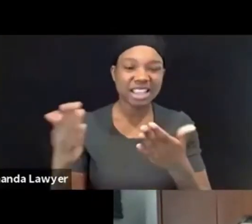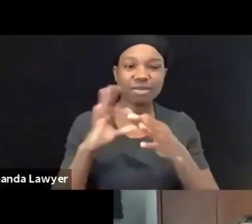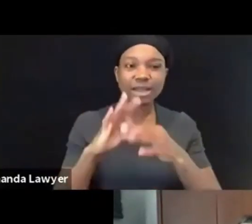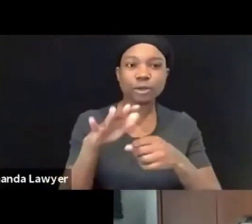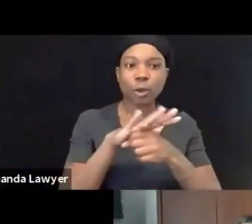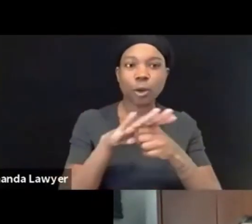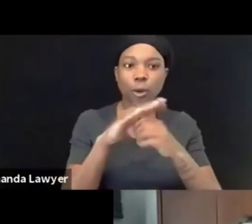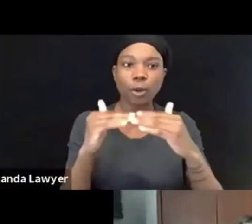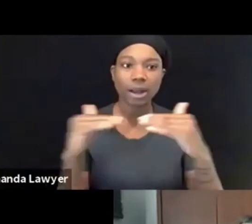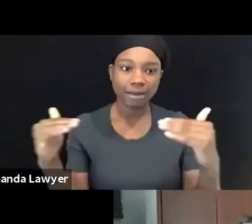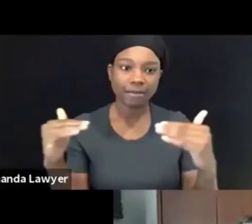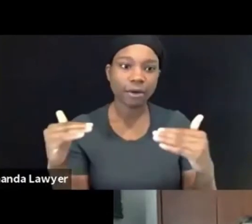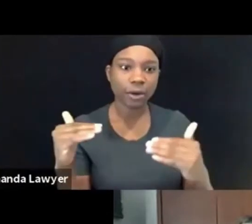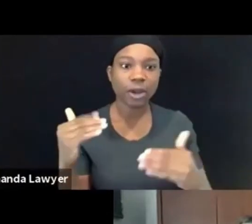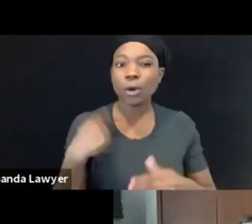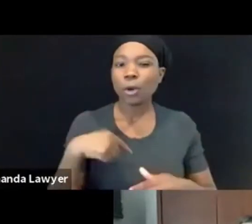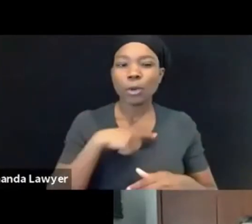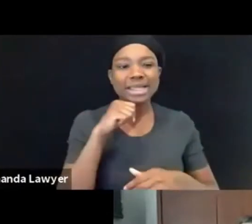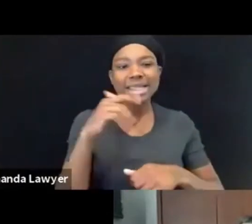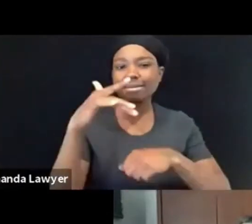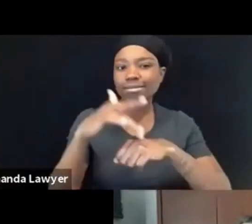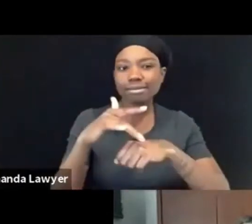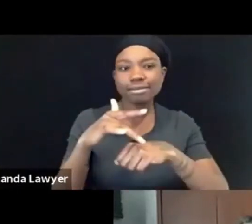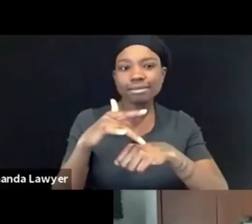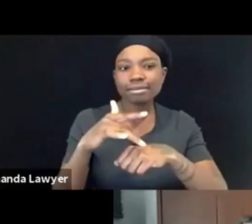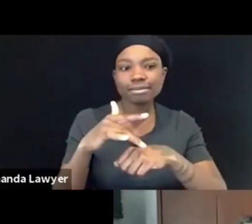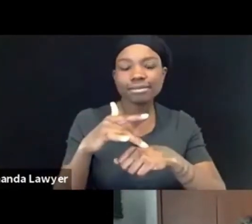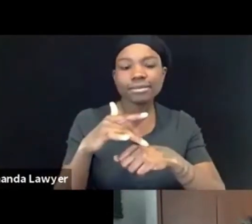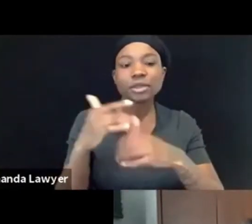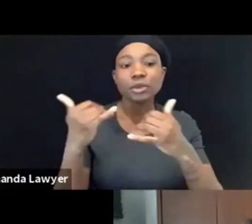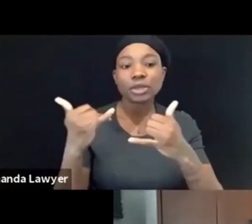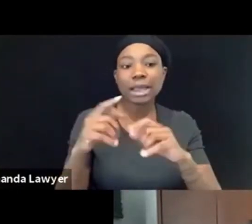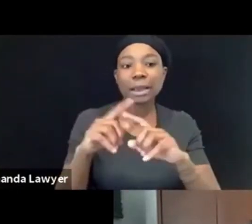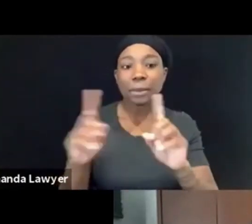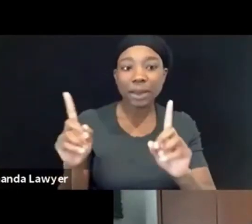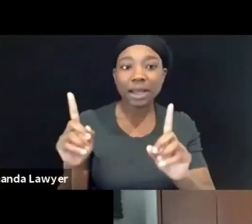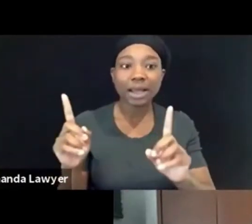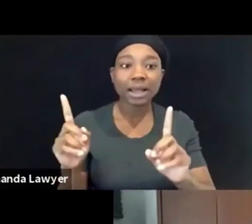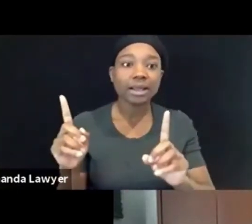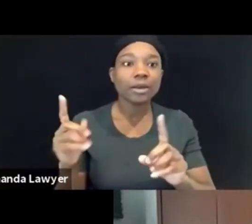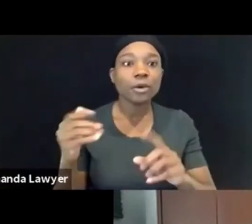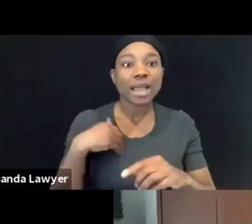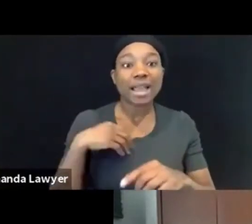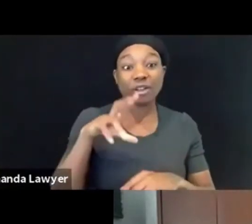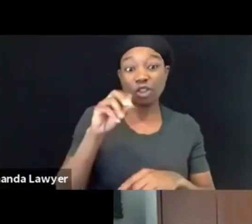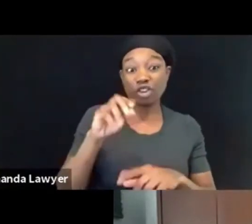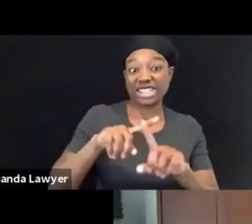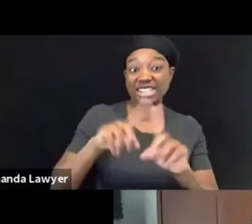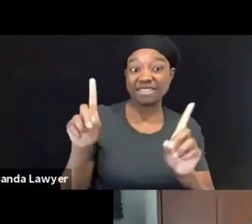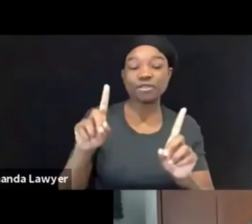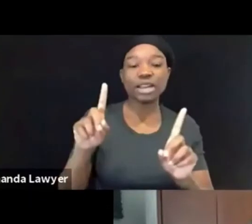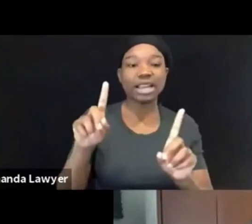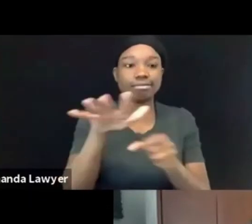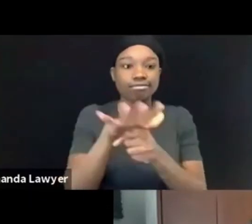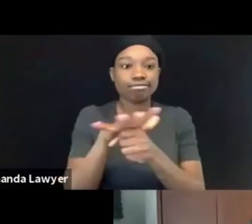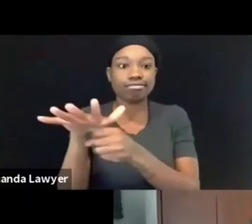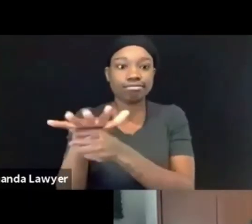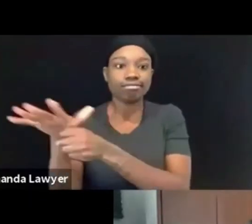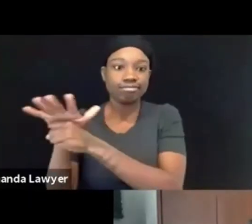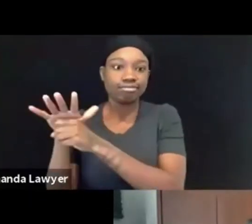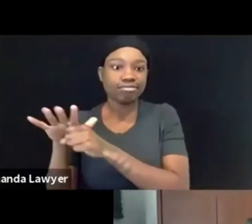things that I did not talk about today was we have 30 municipalities within our county, and what we've done is we've